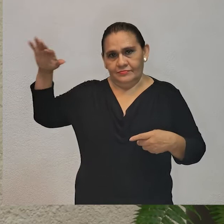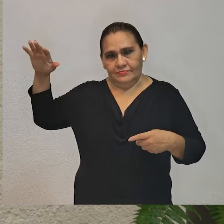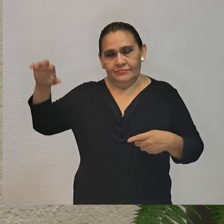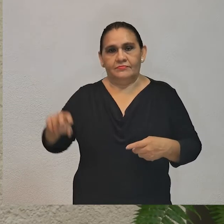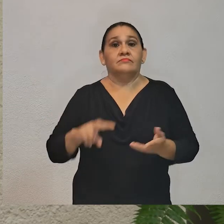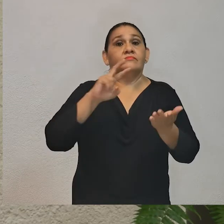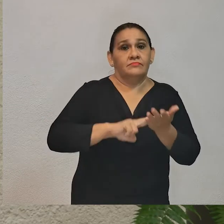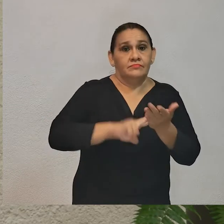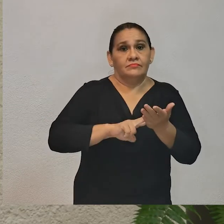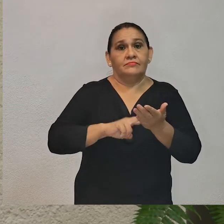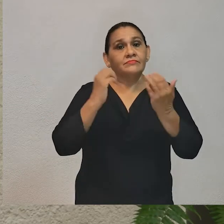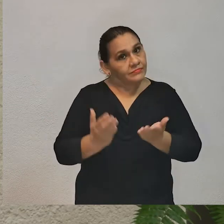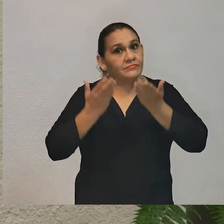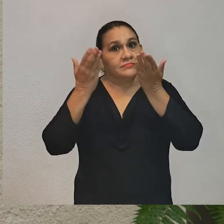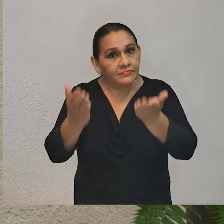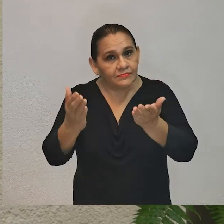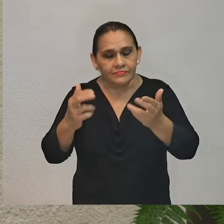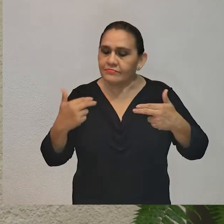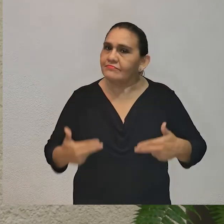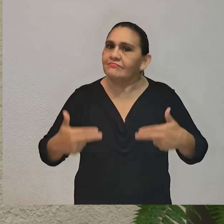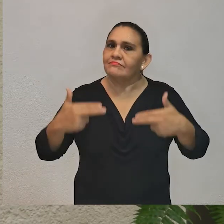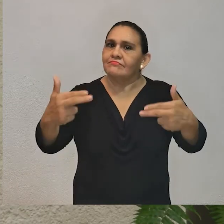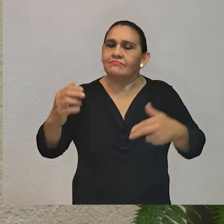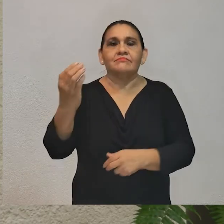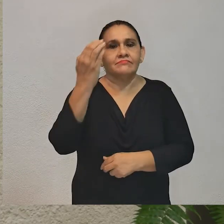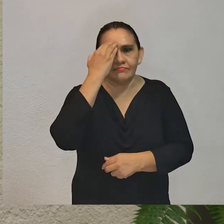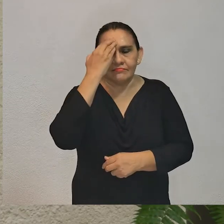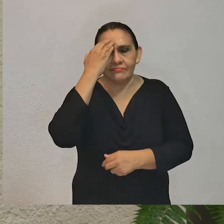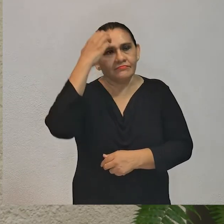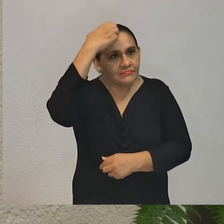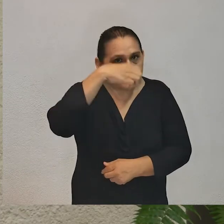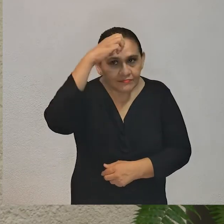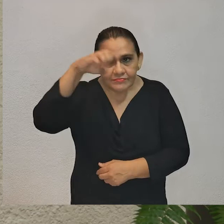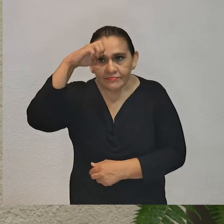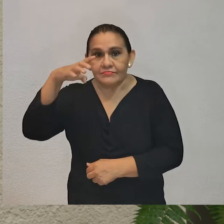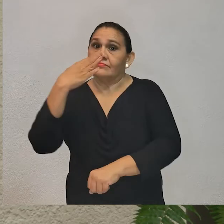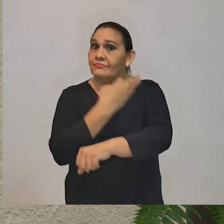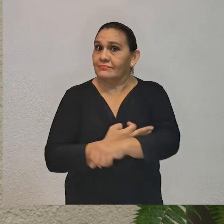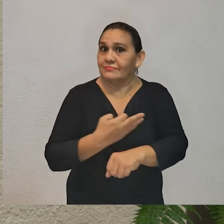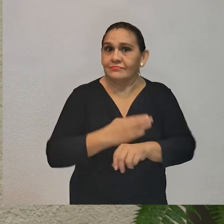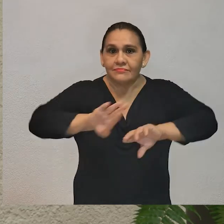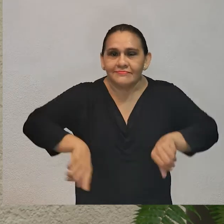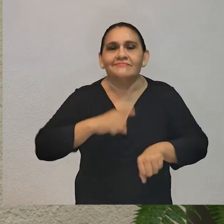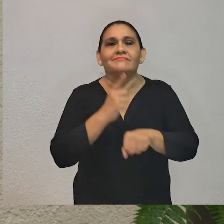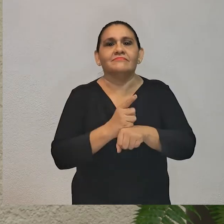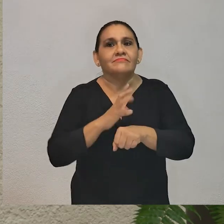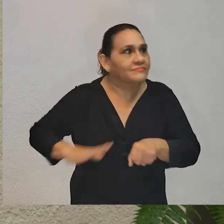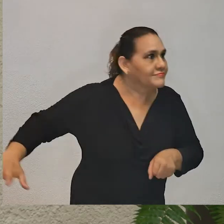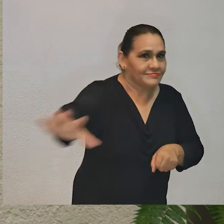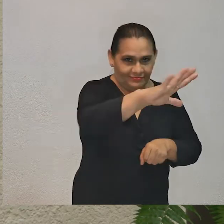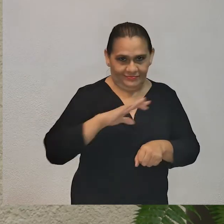tuukulo’ob k'aanal seeb meyaj ti'al. Ejem ti k'ukuxtal núukuch máako’ob. Chiimpoltik baaxo’ob u